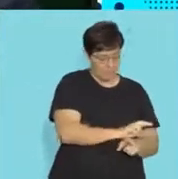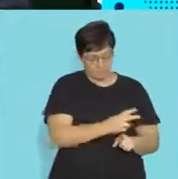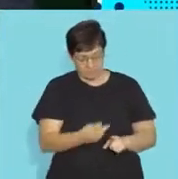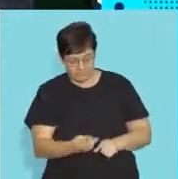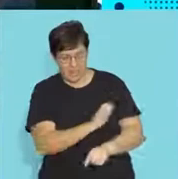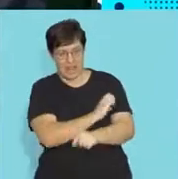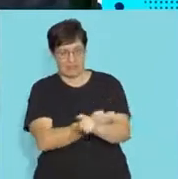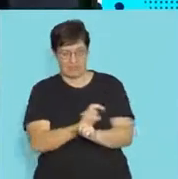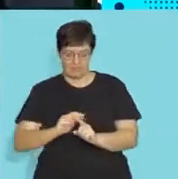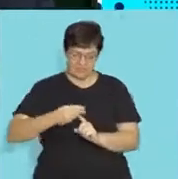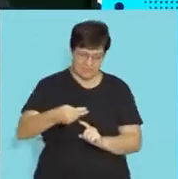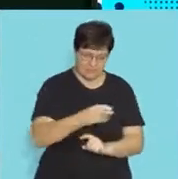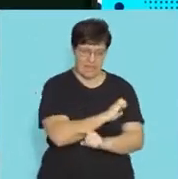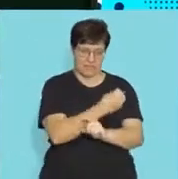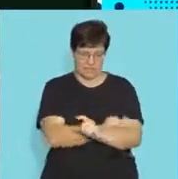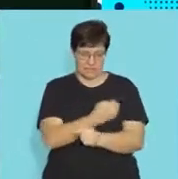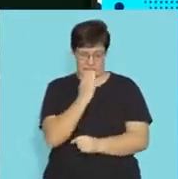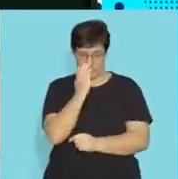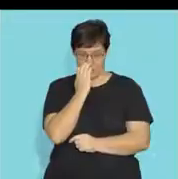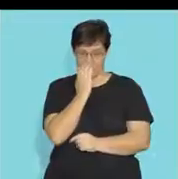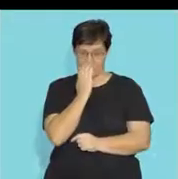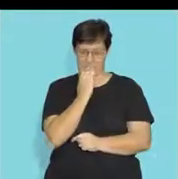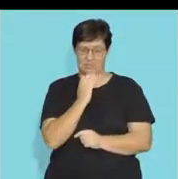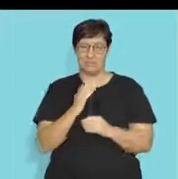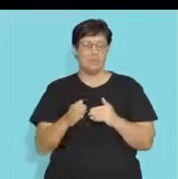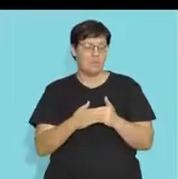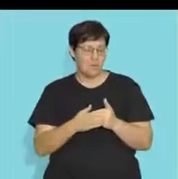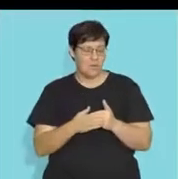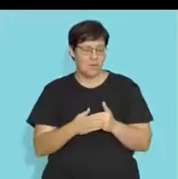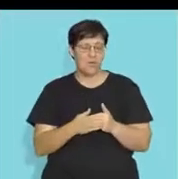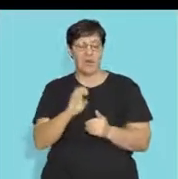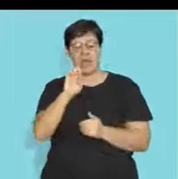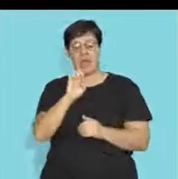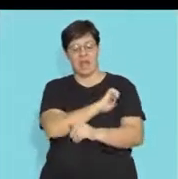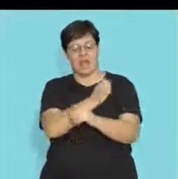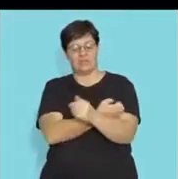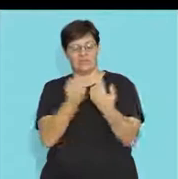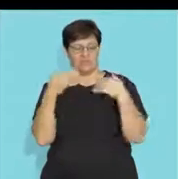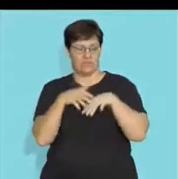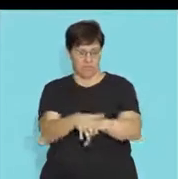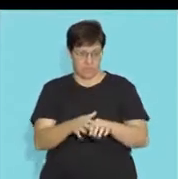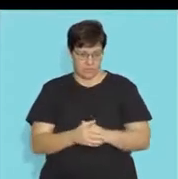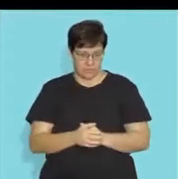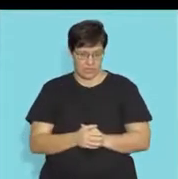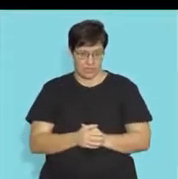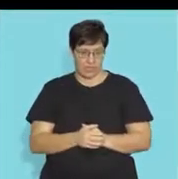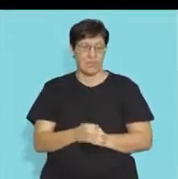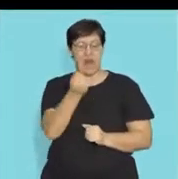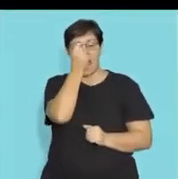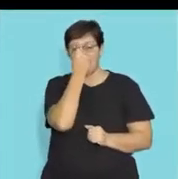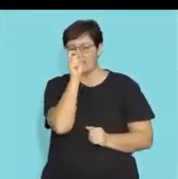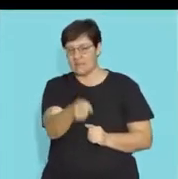next using food chains. Another concept that we need to unpack is energy flow. And guys, it's important